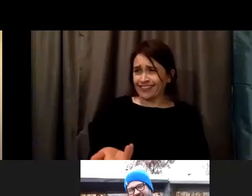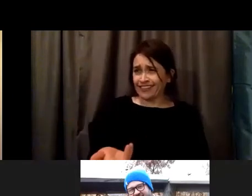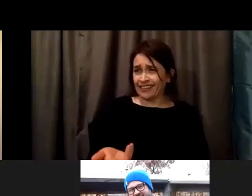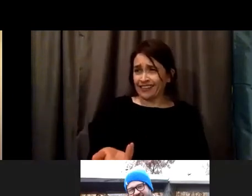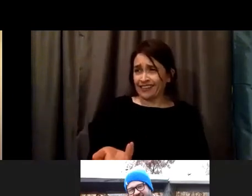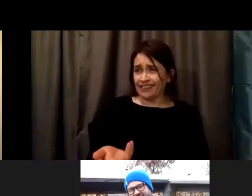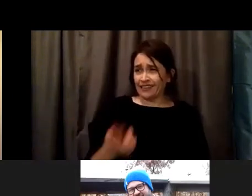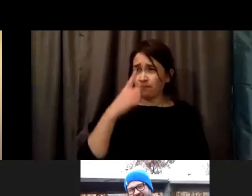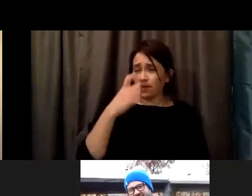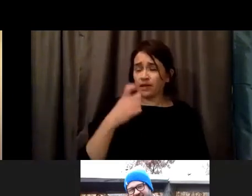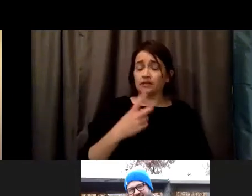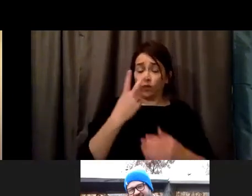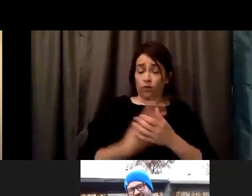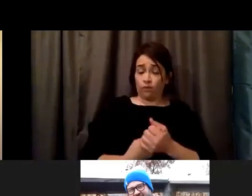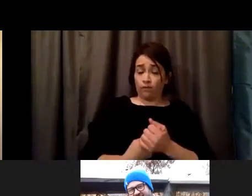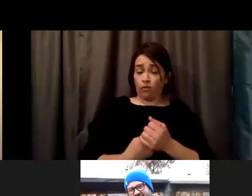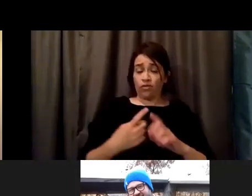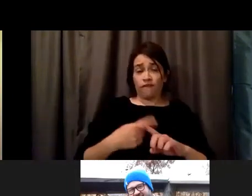Minnesotans.